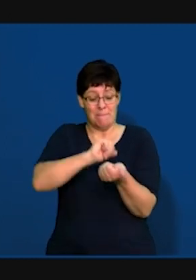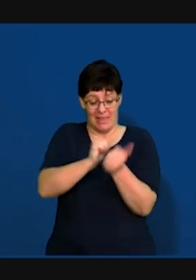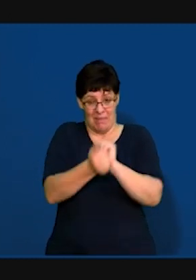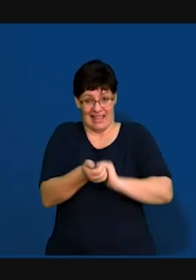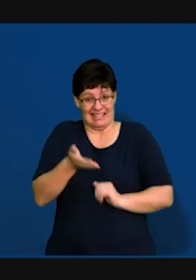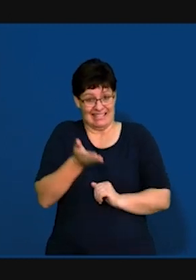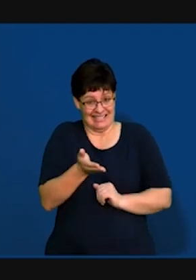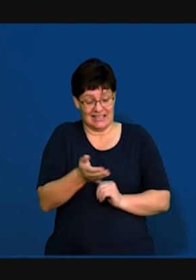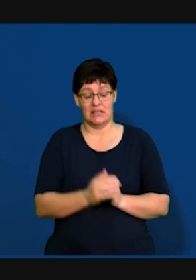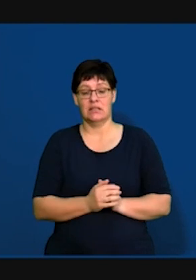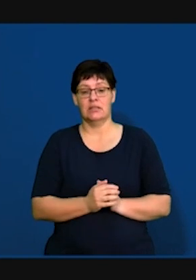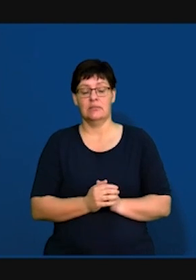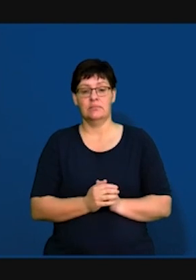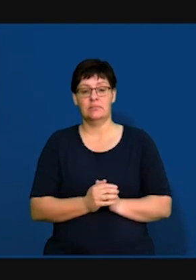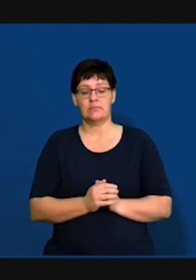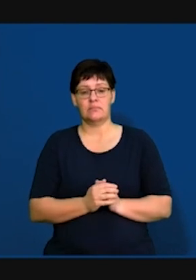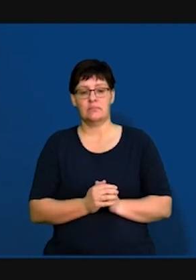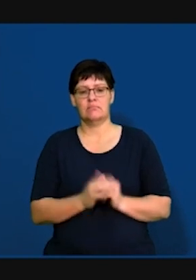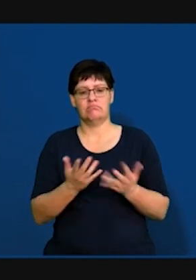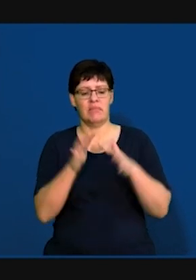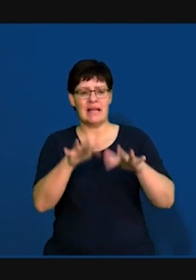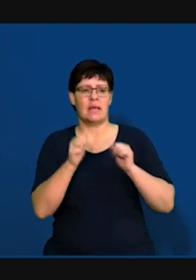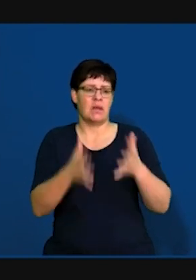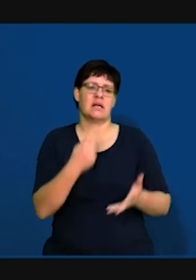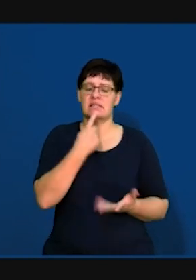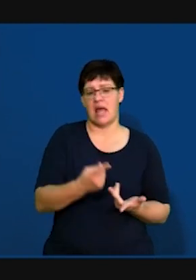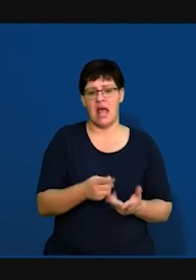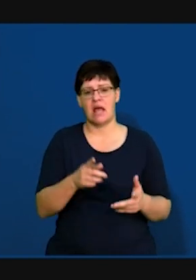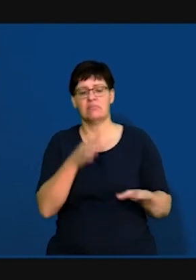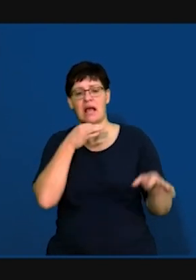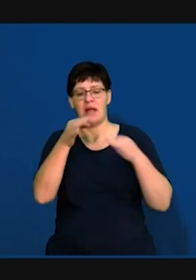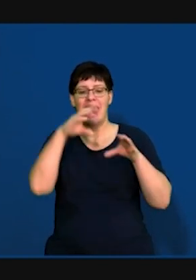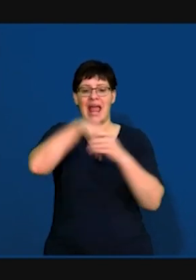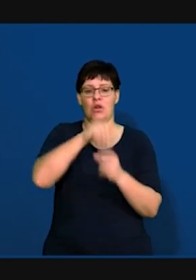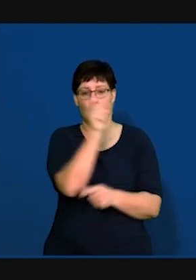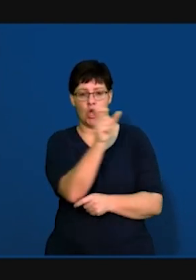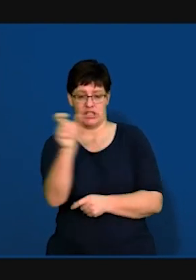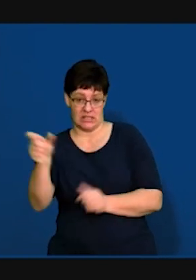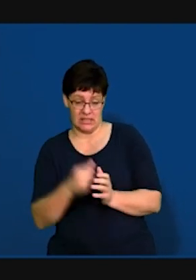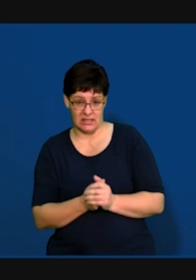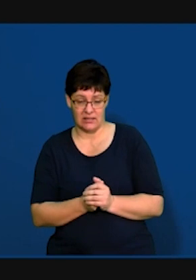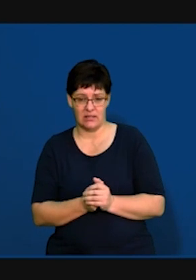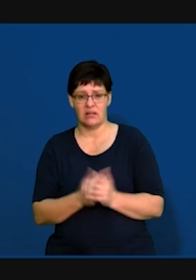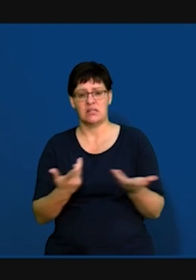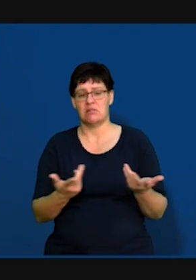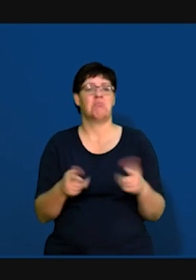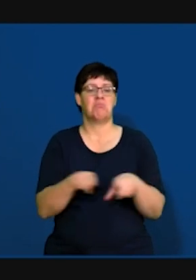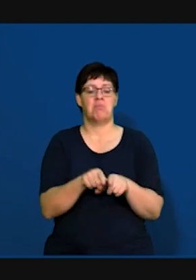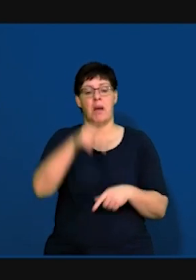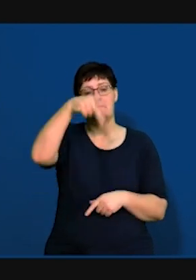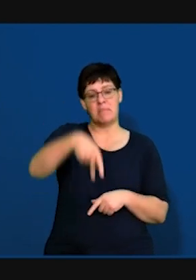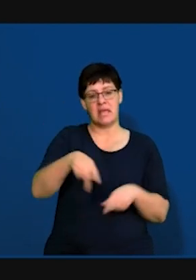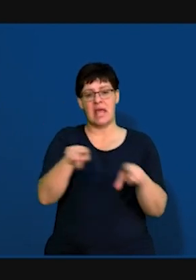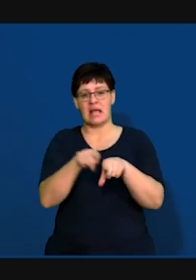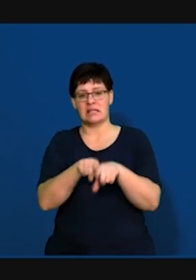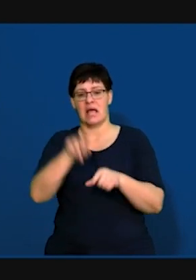So the examiner would say define in words. Let's say for argument's sake, P is equals to